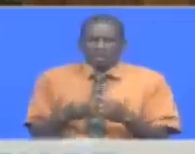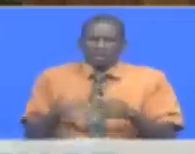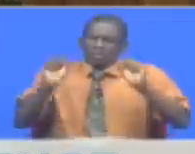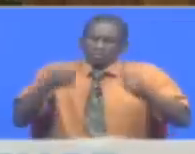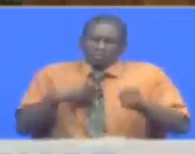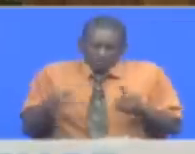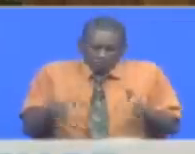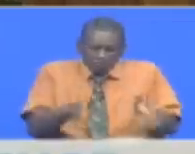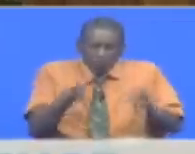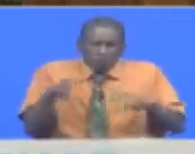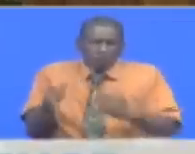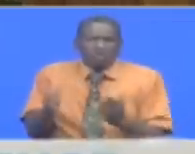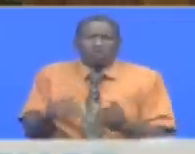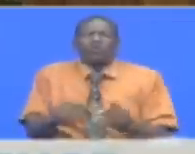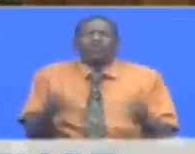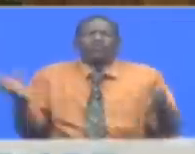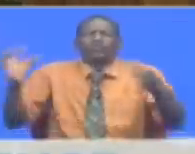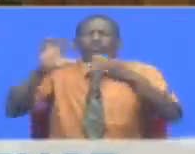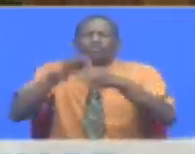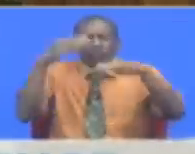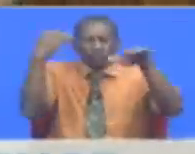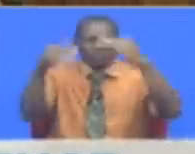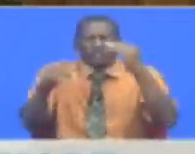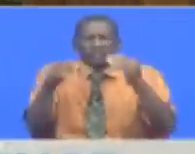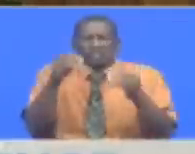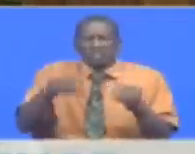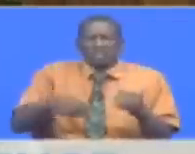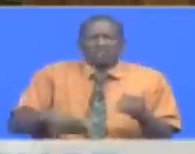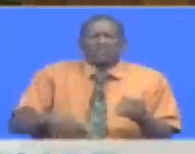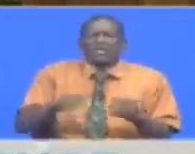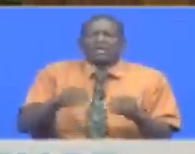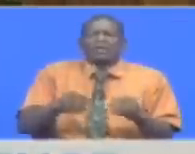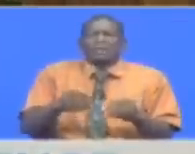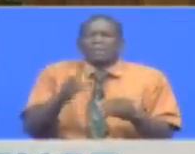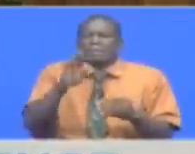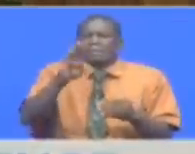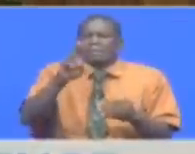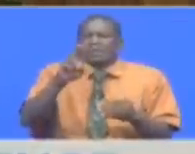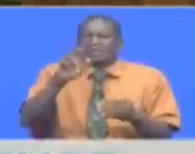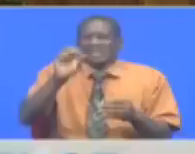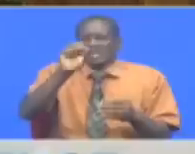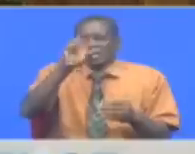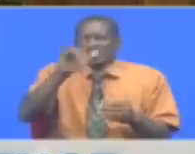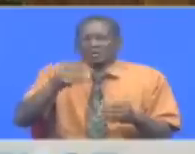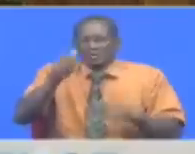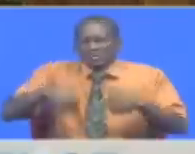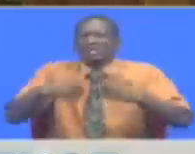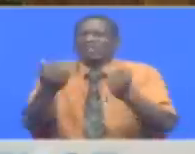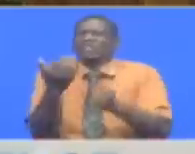opportunity ever of going to university if the highest bursary he can ever receive is 5,000 shillings?